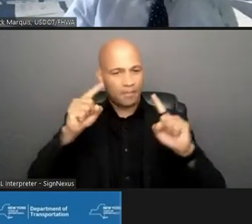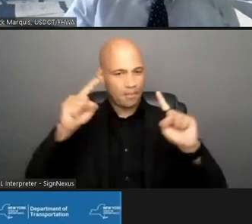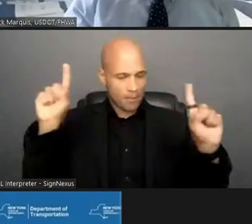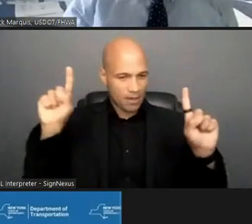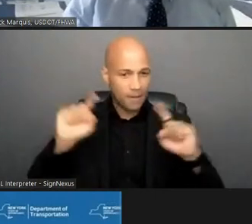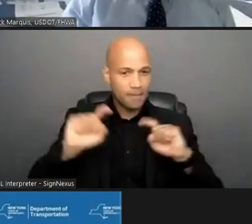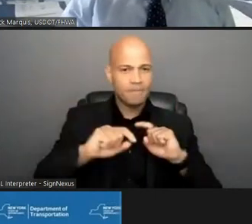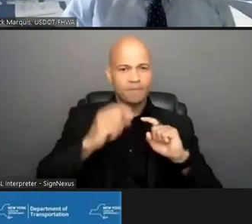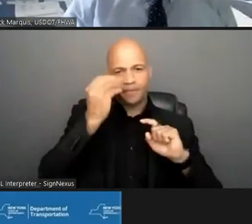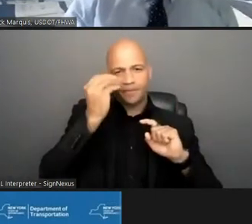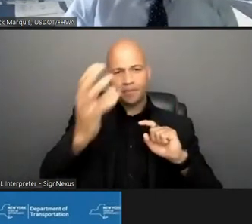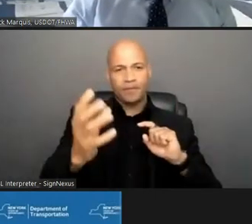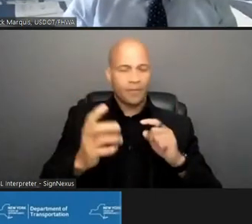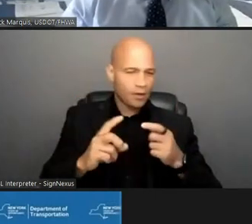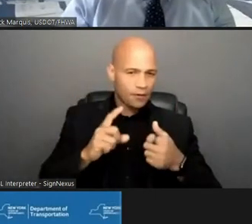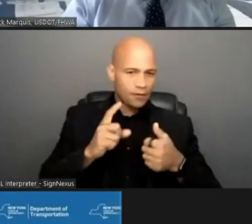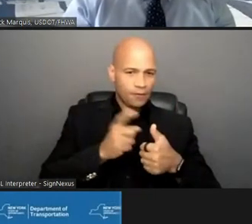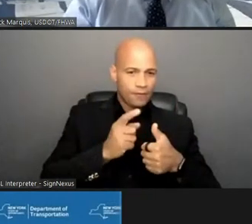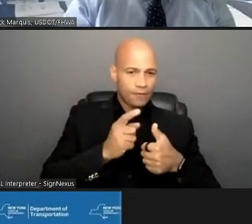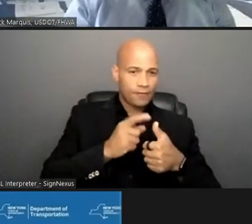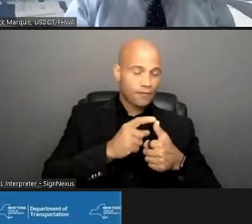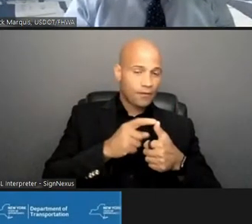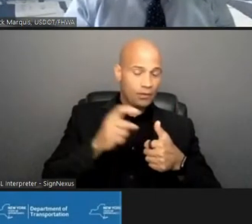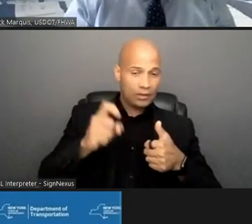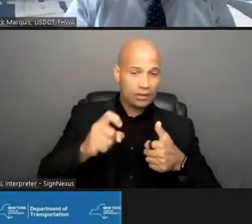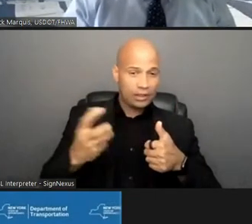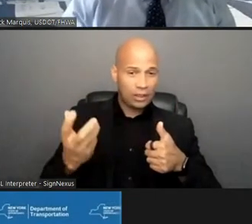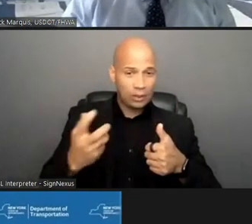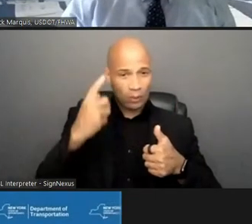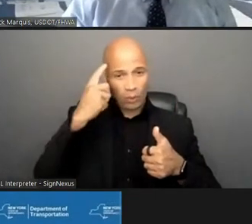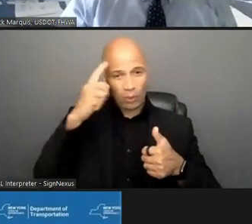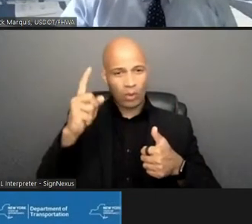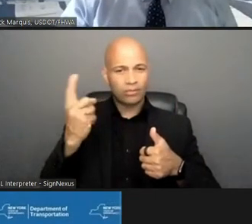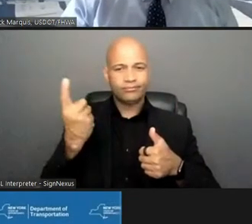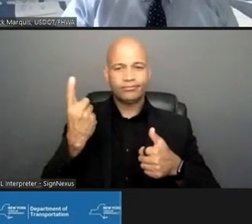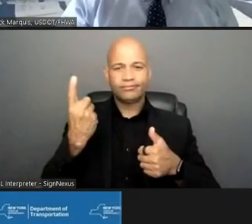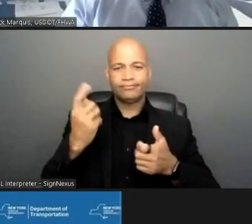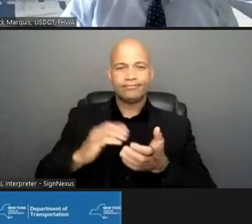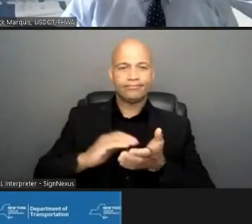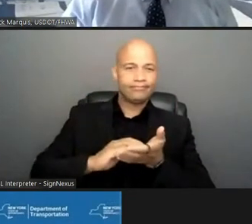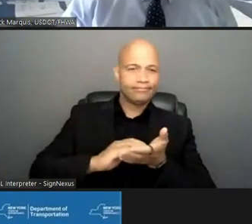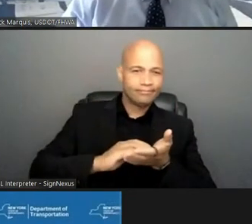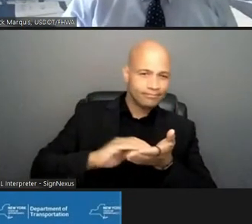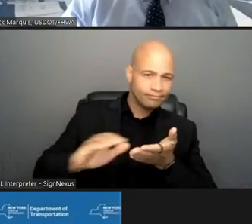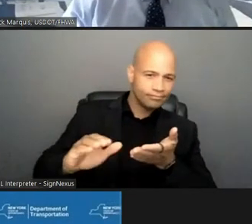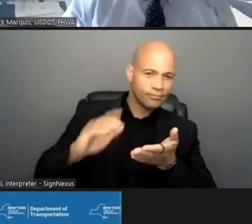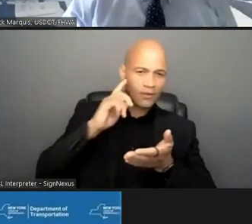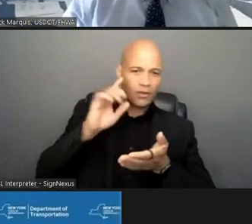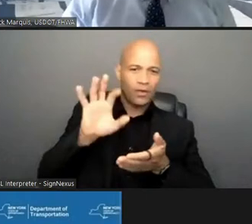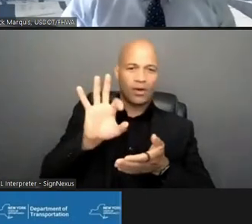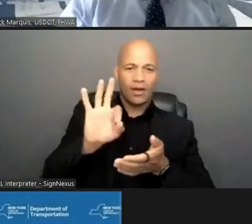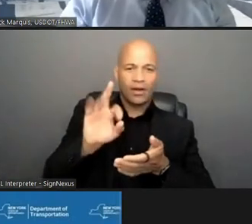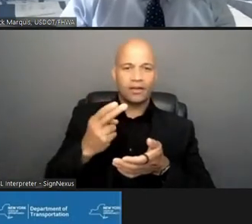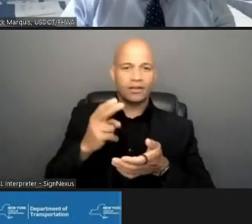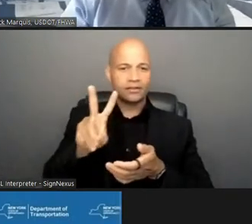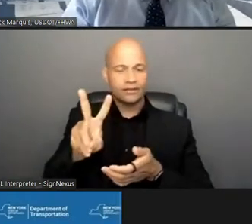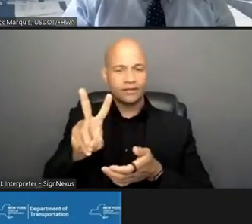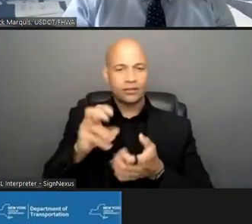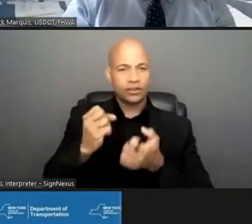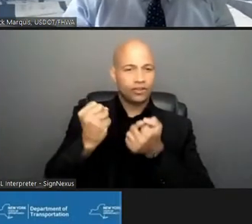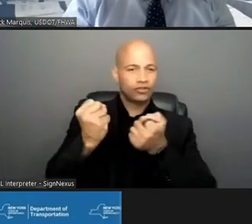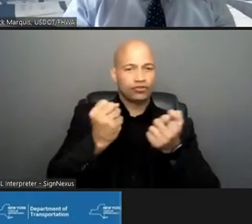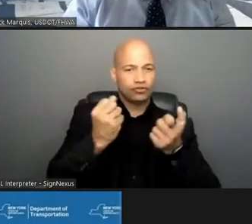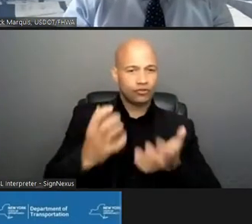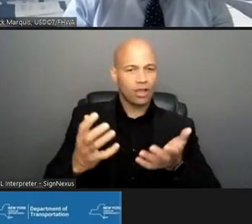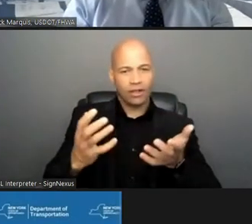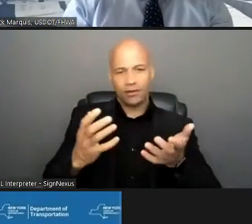to uh first bring up the need for some kind of concession uh or a complete exemption for fhv drivers across